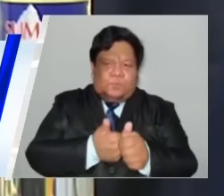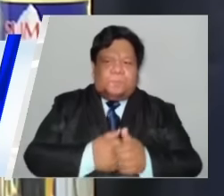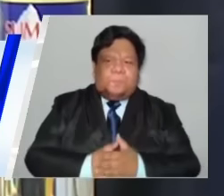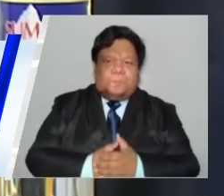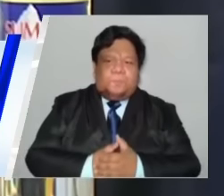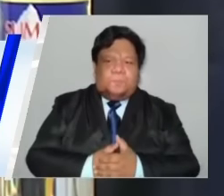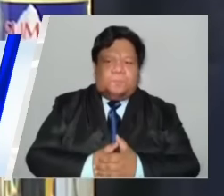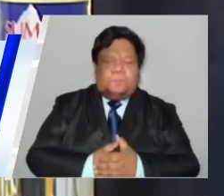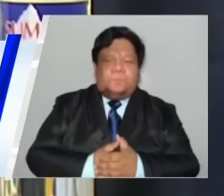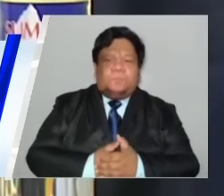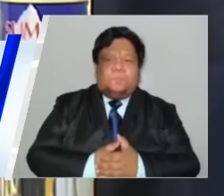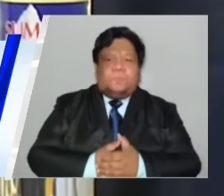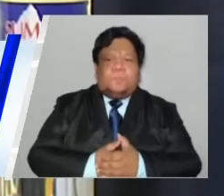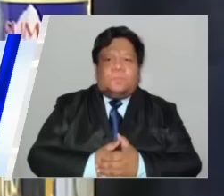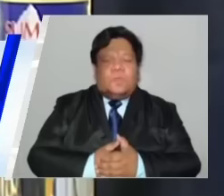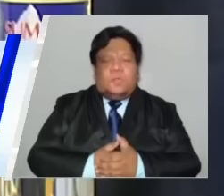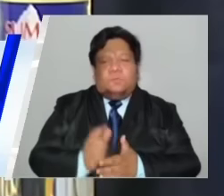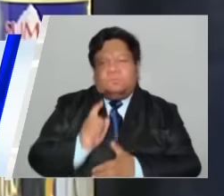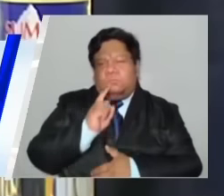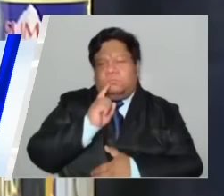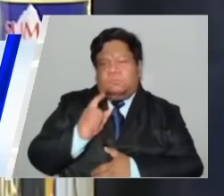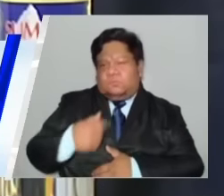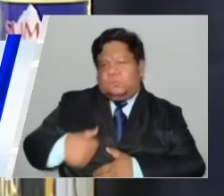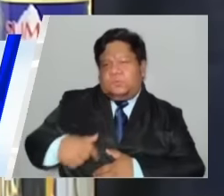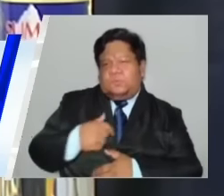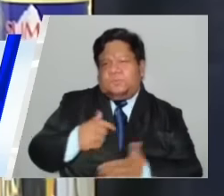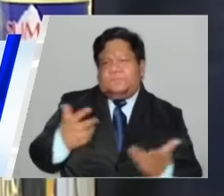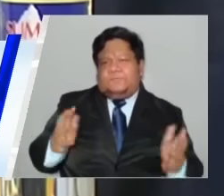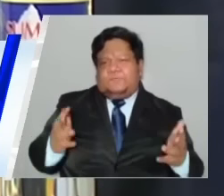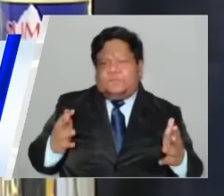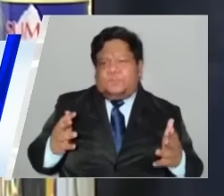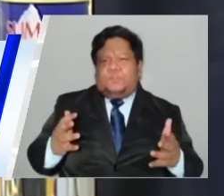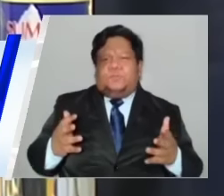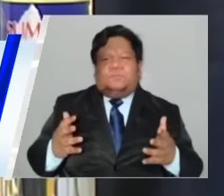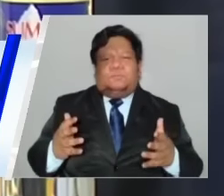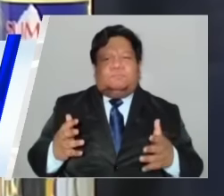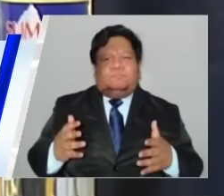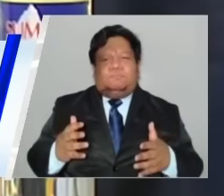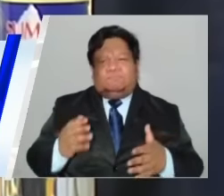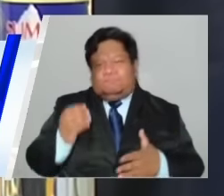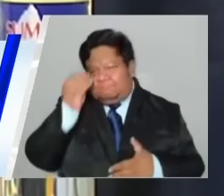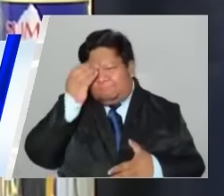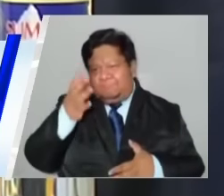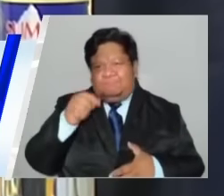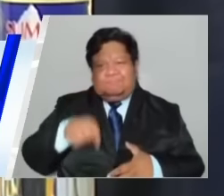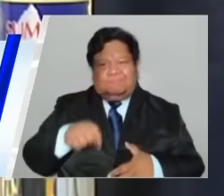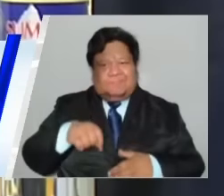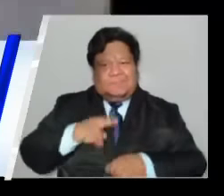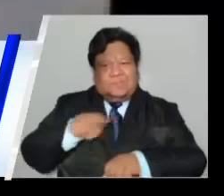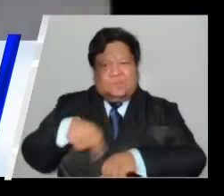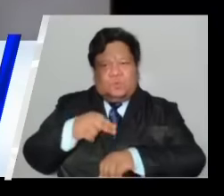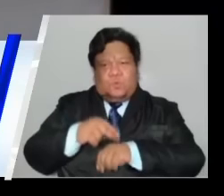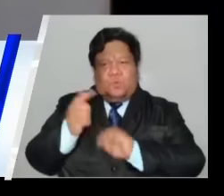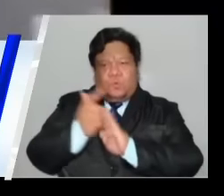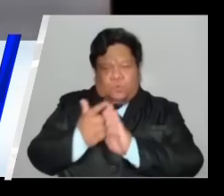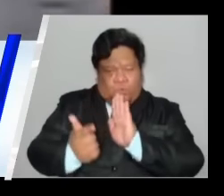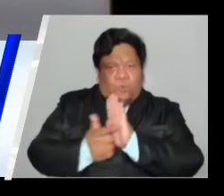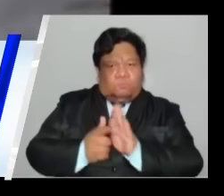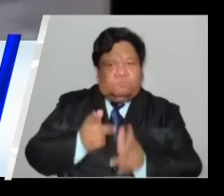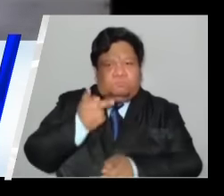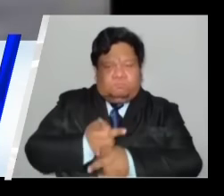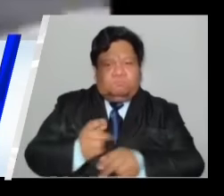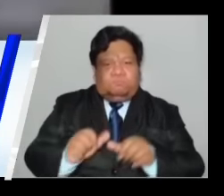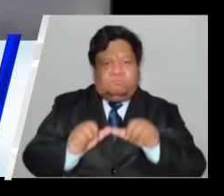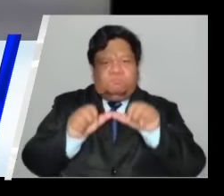we are praying that, you know, the international law, the provisional clause will prevail.